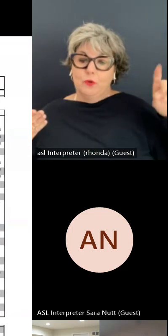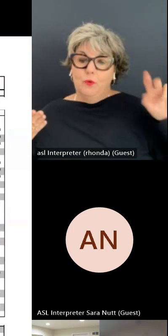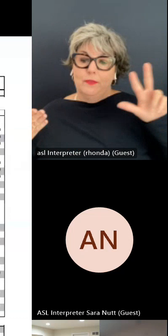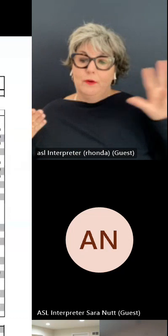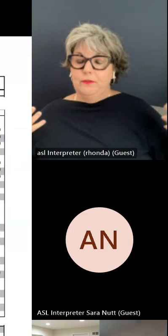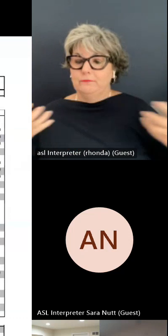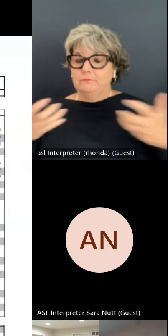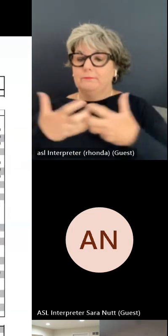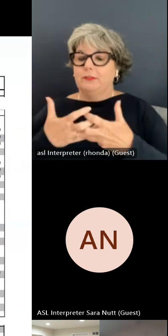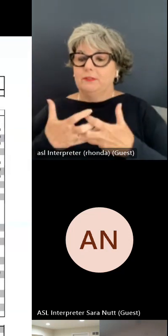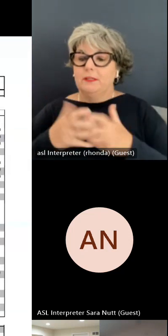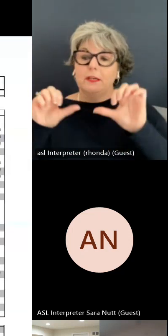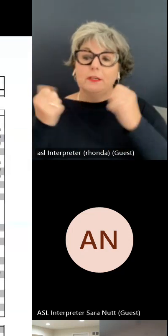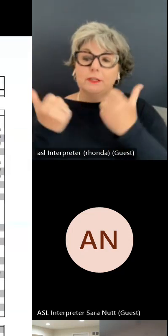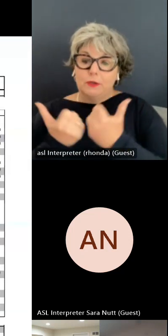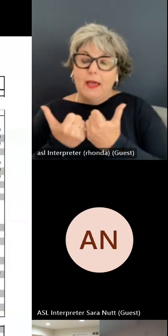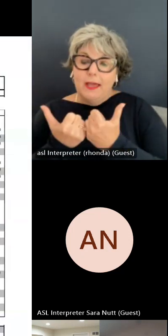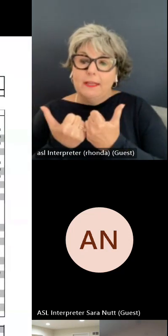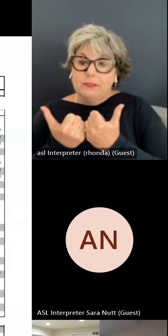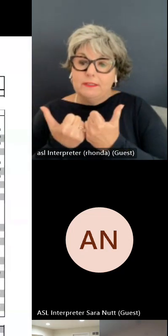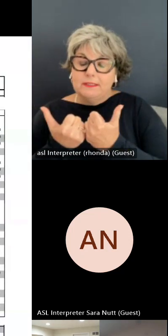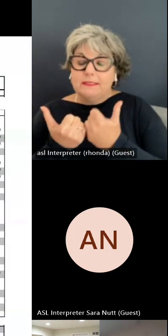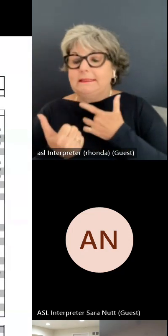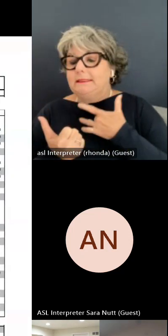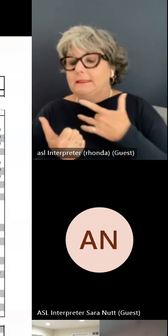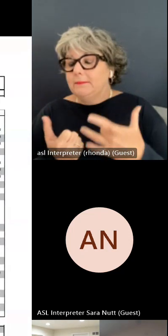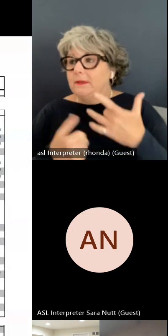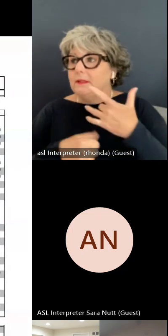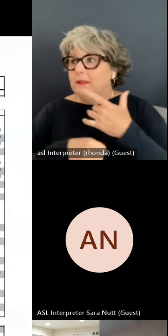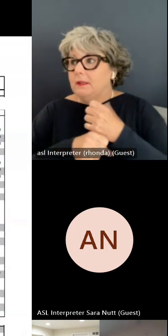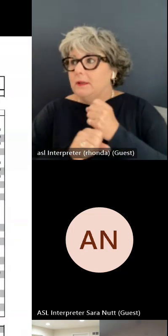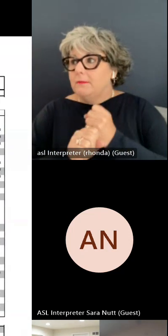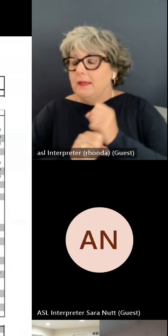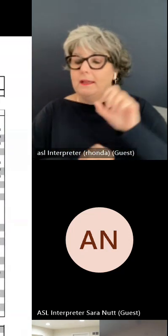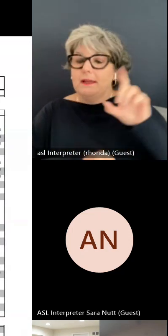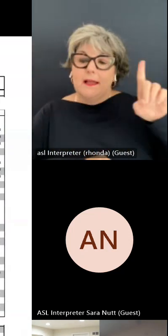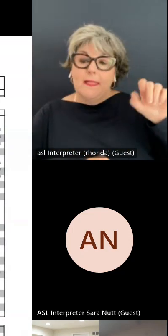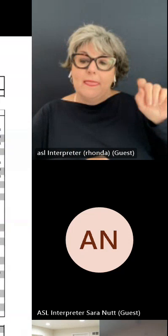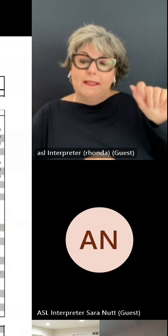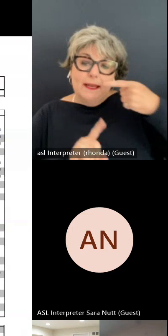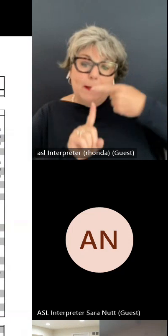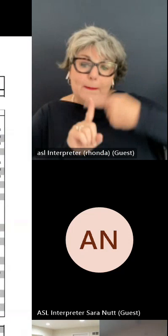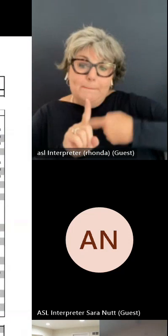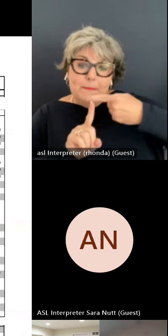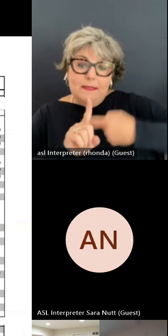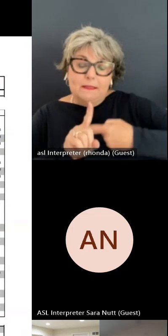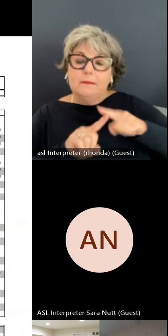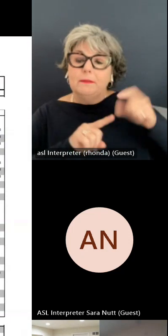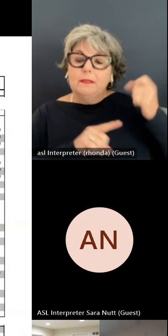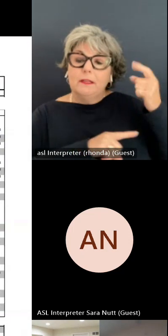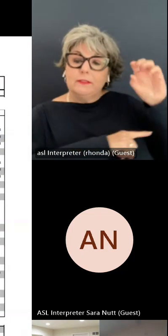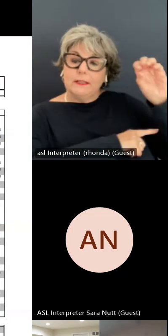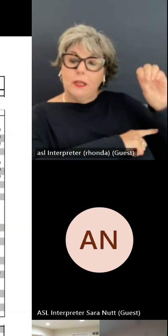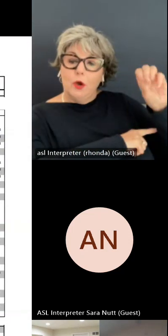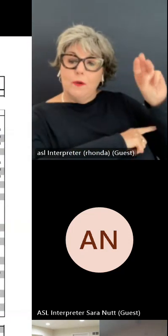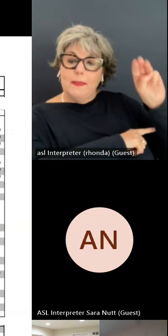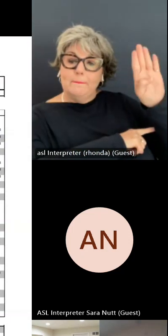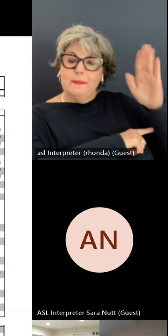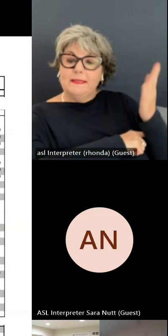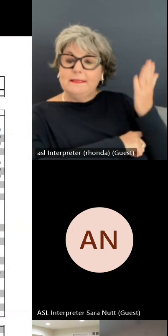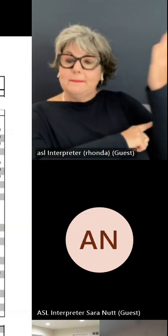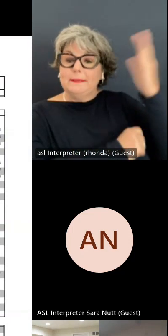correct. So agencies generate the data monthly, but then OMB submits it to